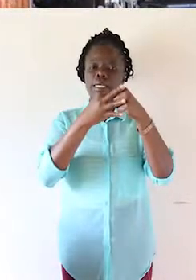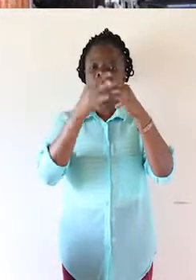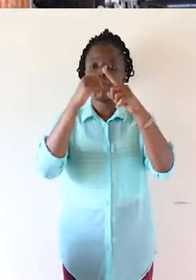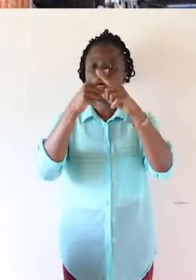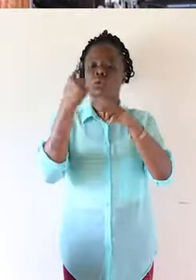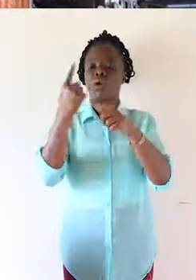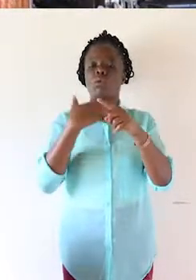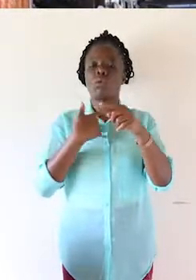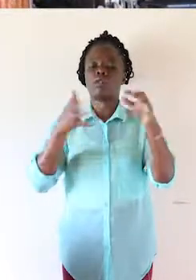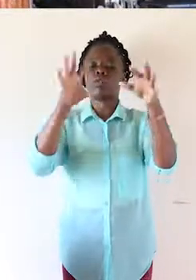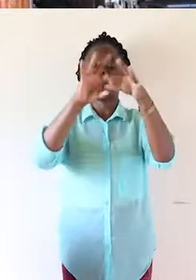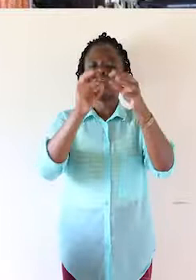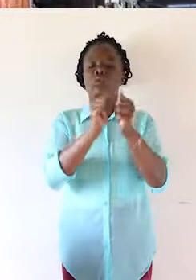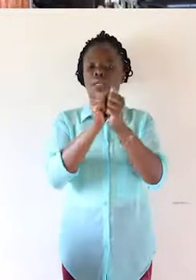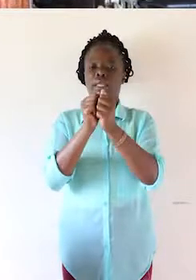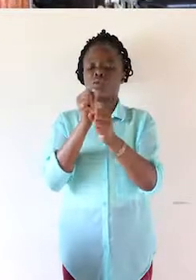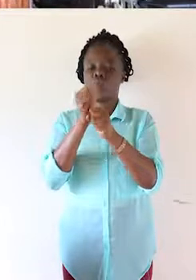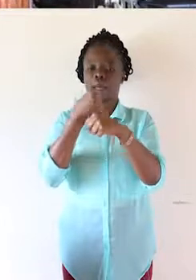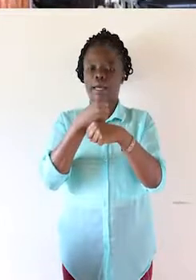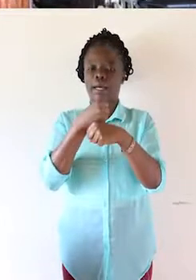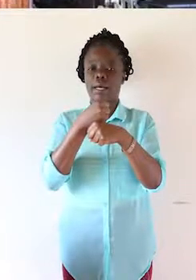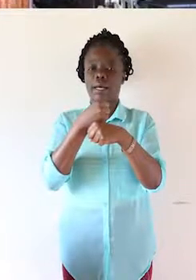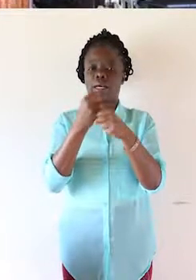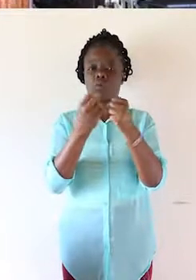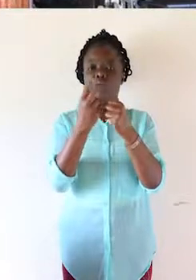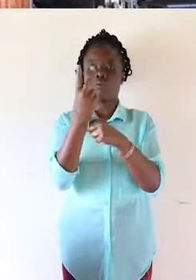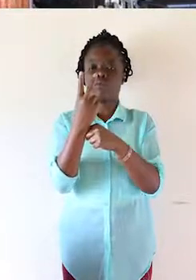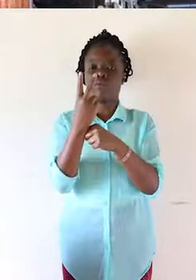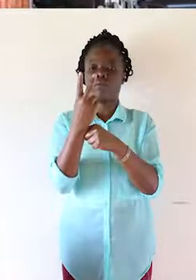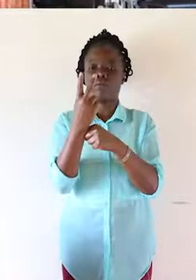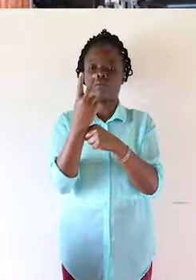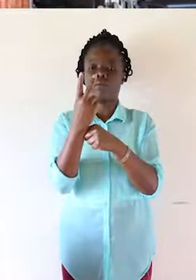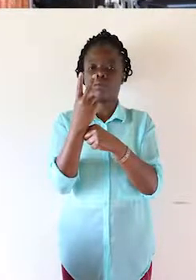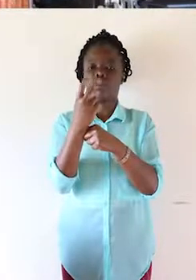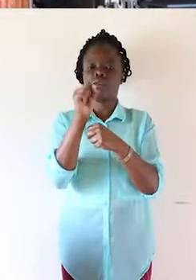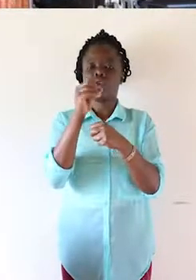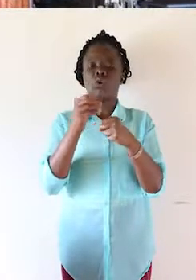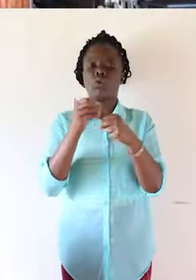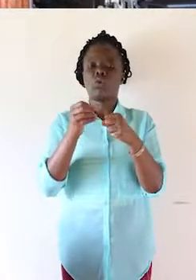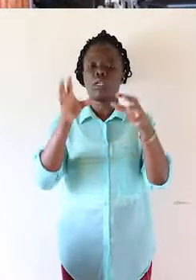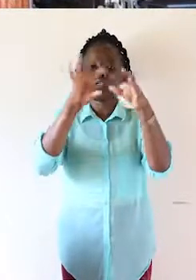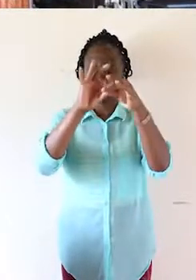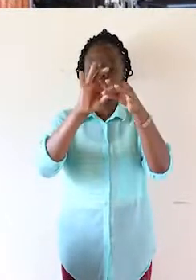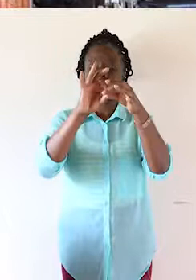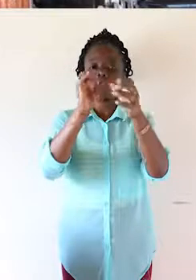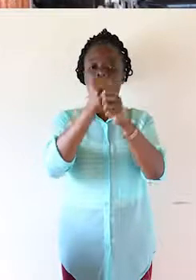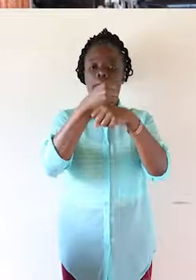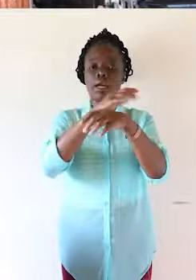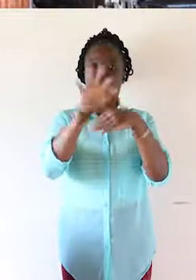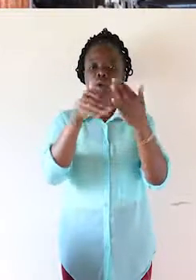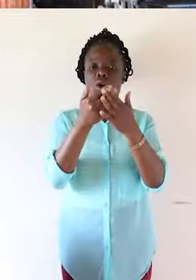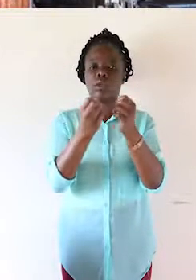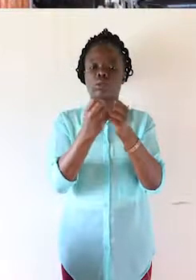8 by 1. We are going to join them together to make 12. Yes, so we are going to join to make 12.